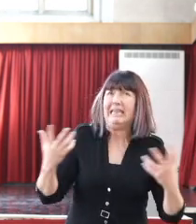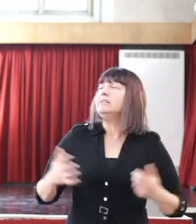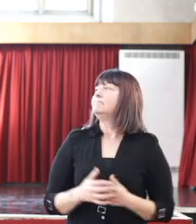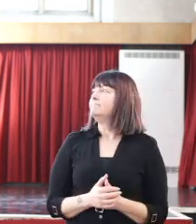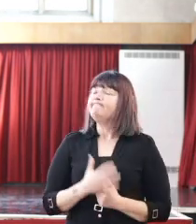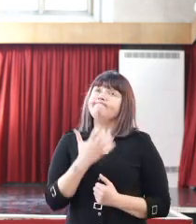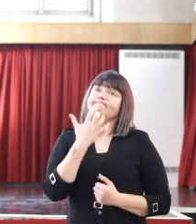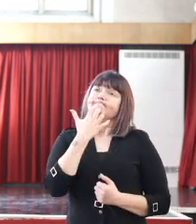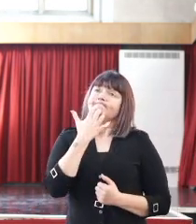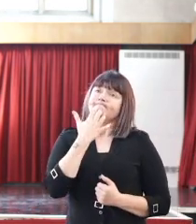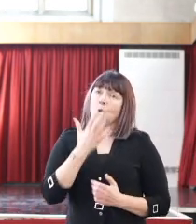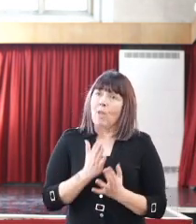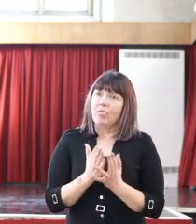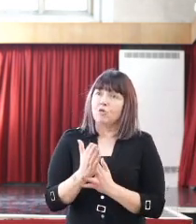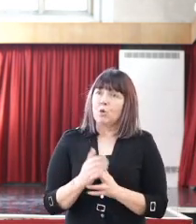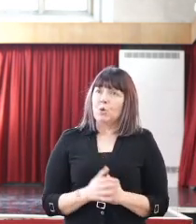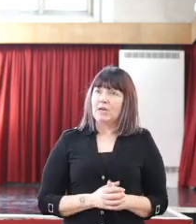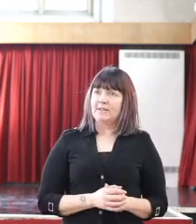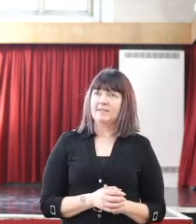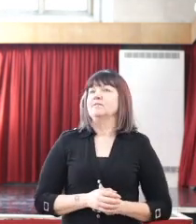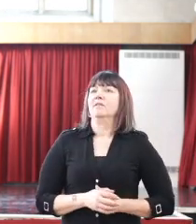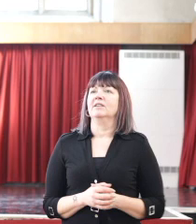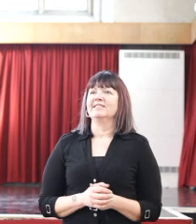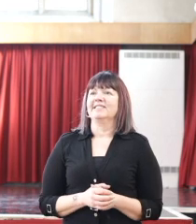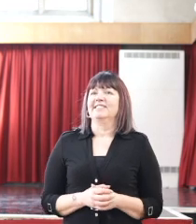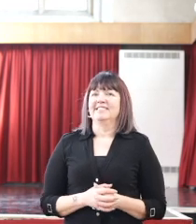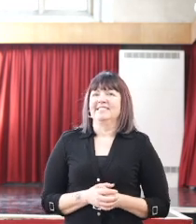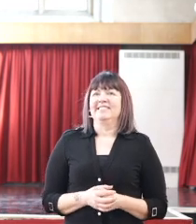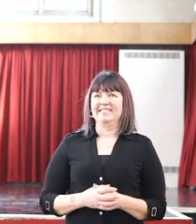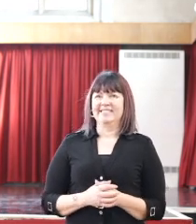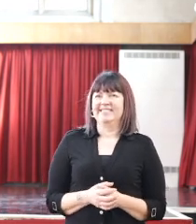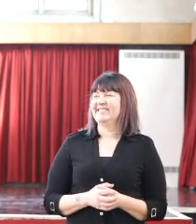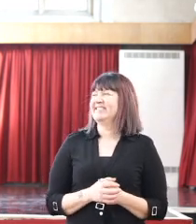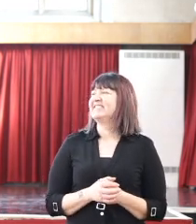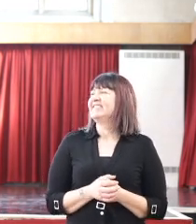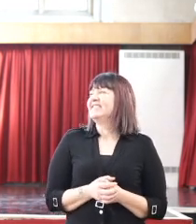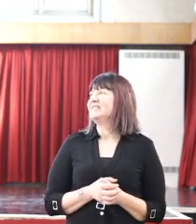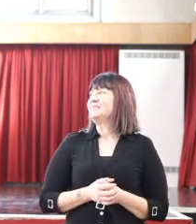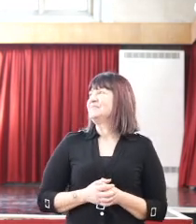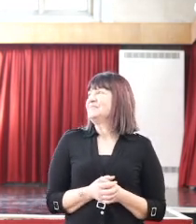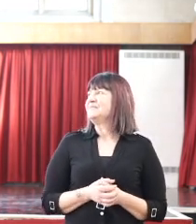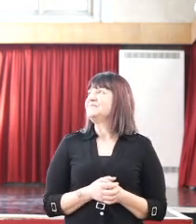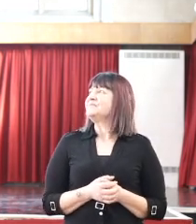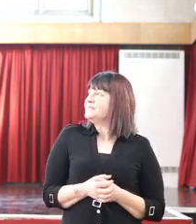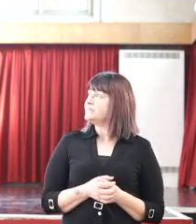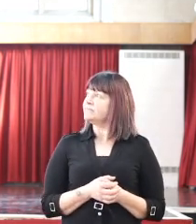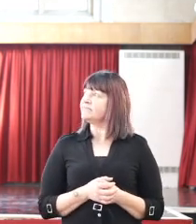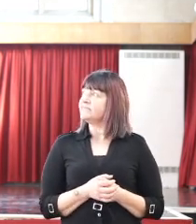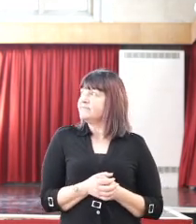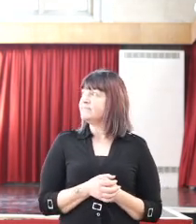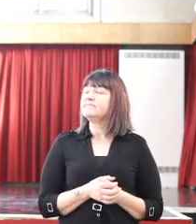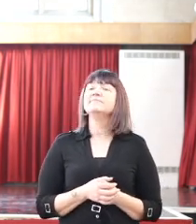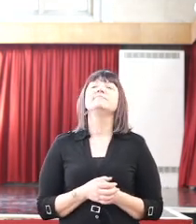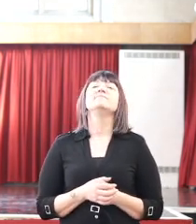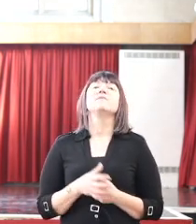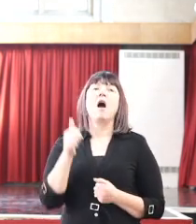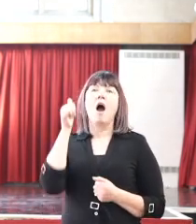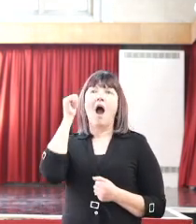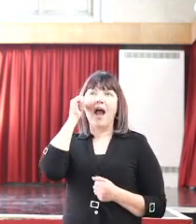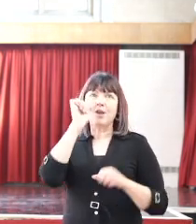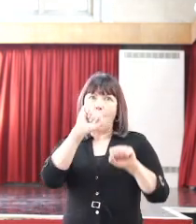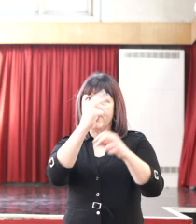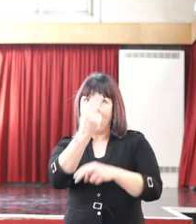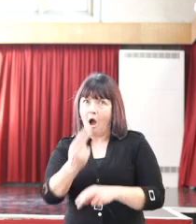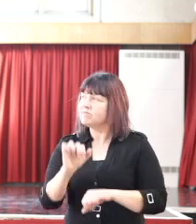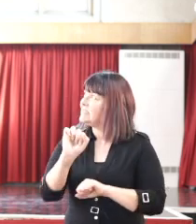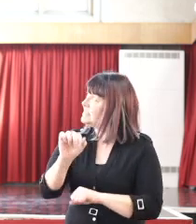my best. We've got the laser glyphs. I won't steal the thunder because I know the artists are here,